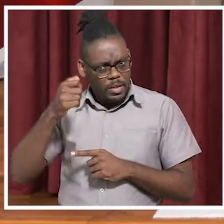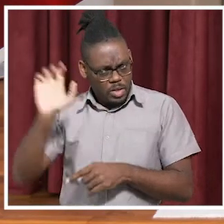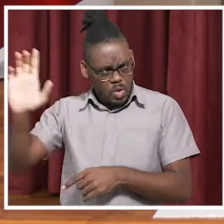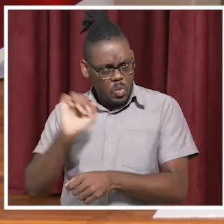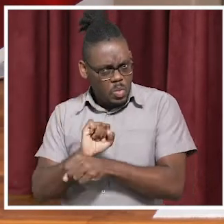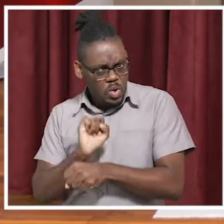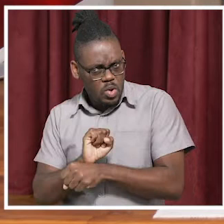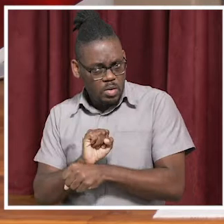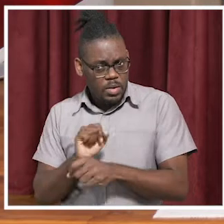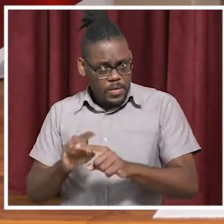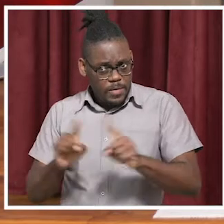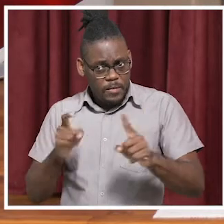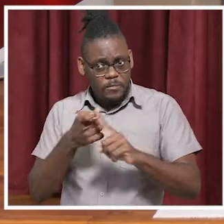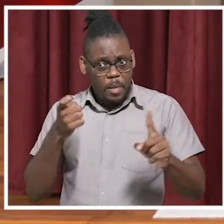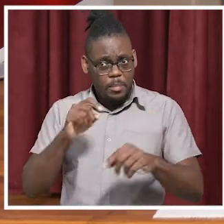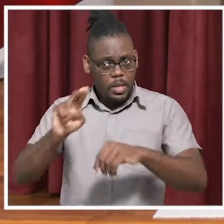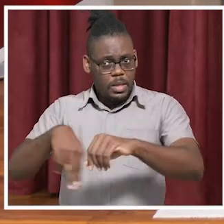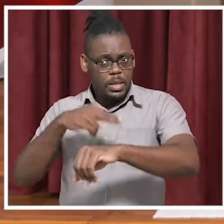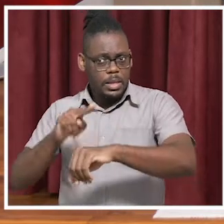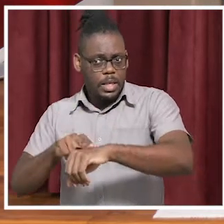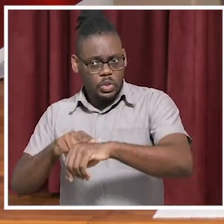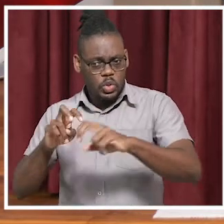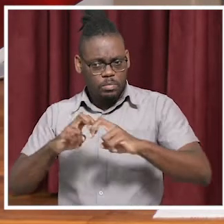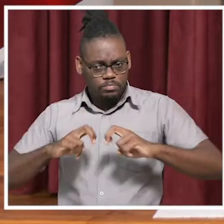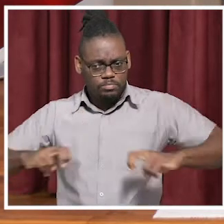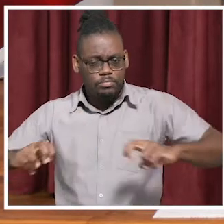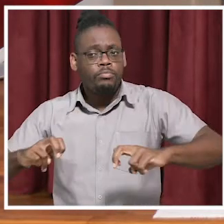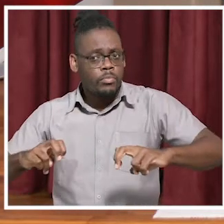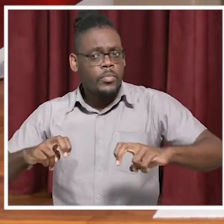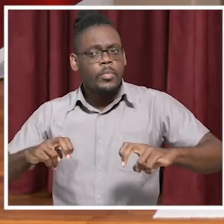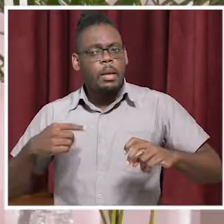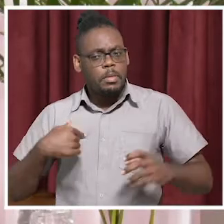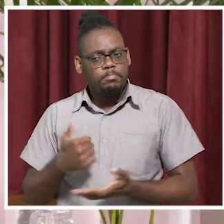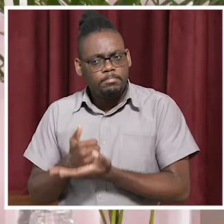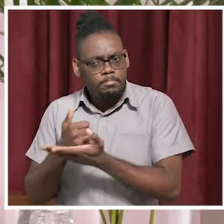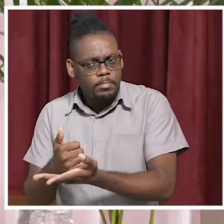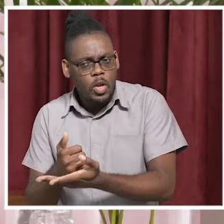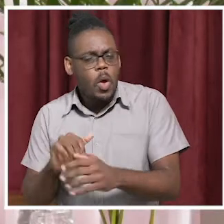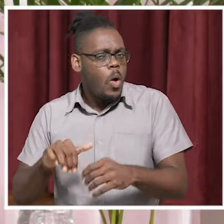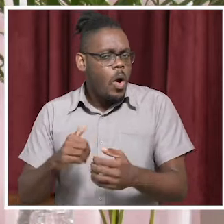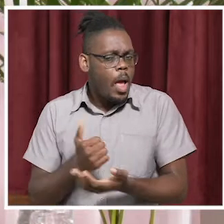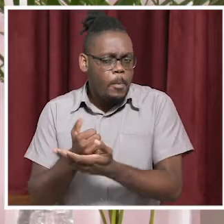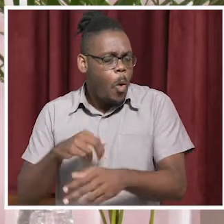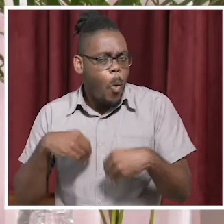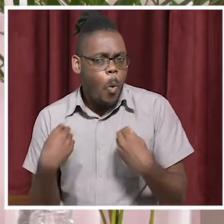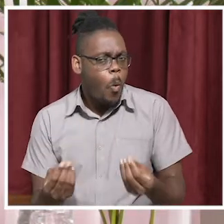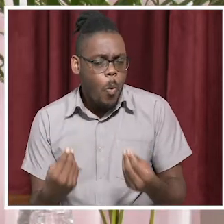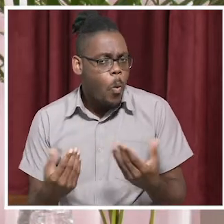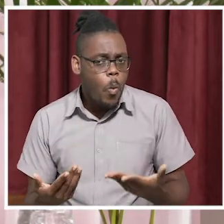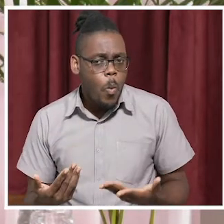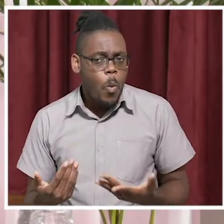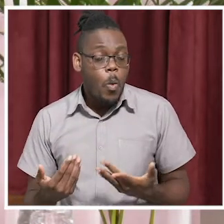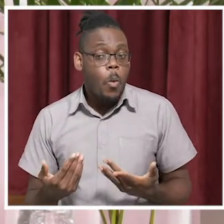Self-Help? Okay. All right, the Social Welfare Division is one of the divisions within the Ministry of Social Development and Family Services. Right. And